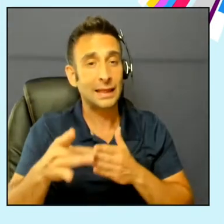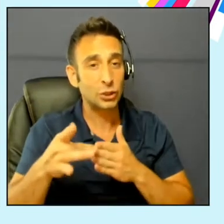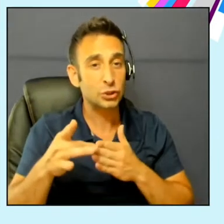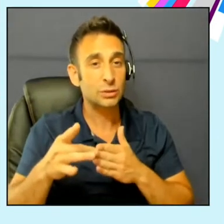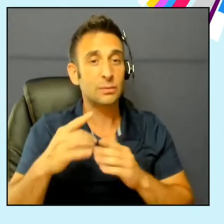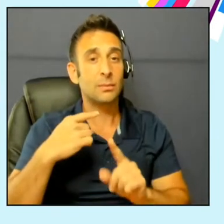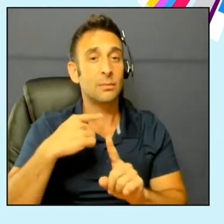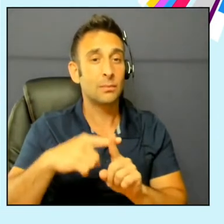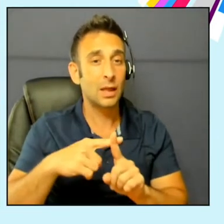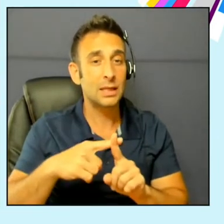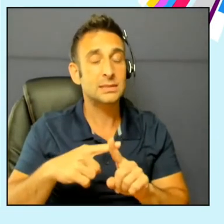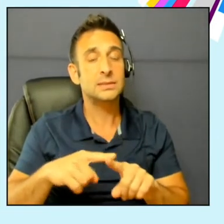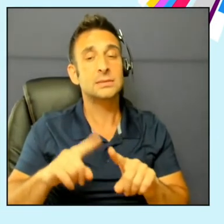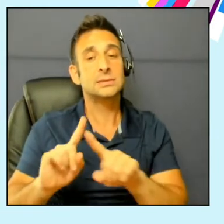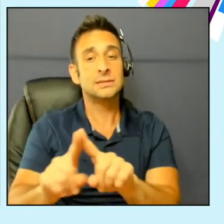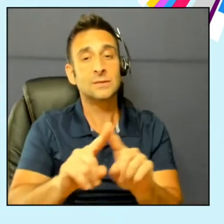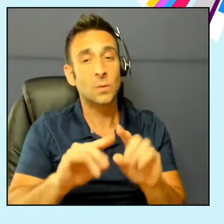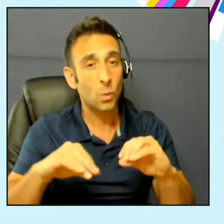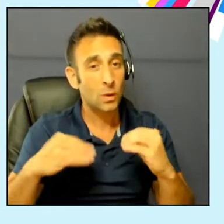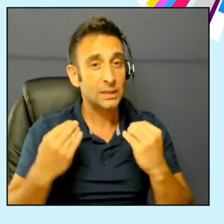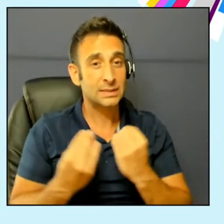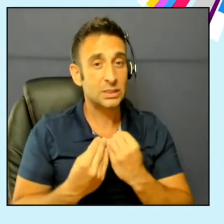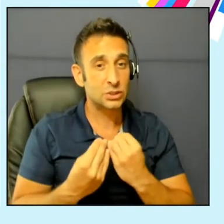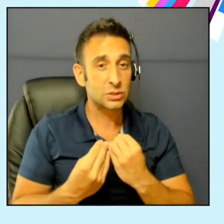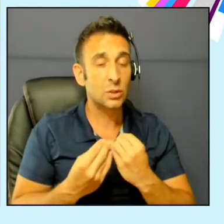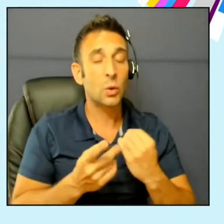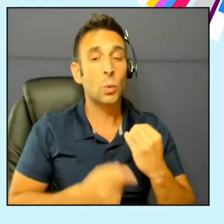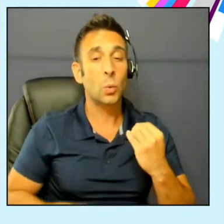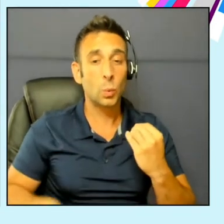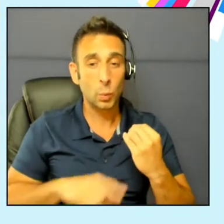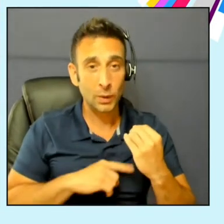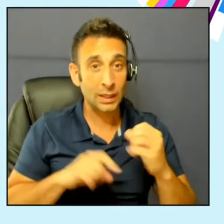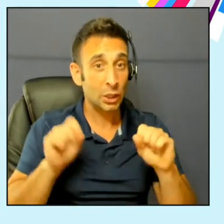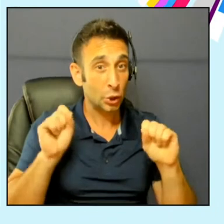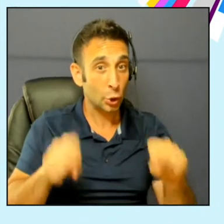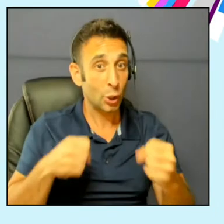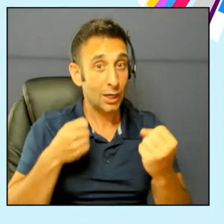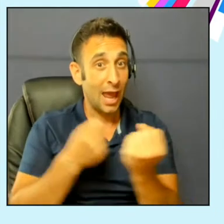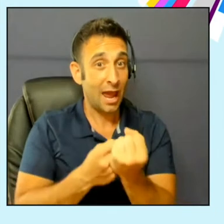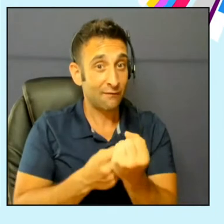society organizations, we were effectively able to advocate for